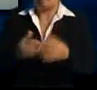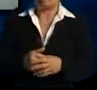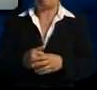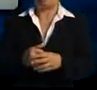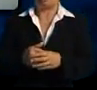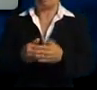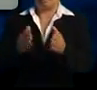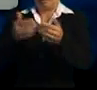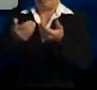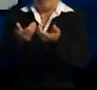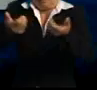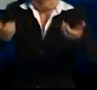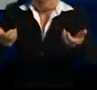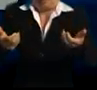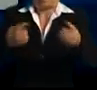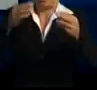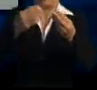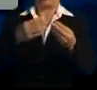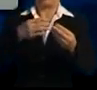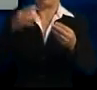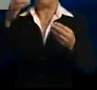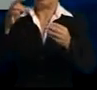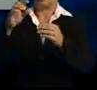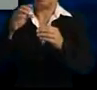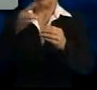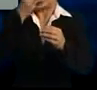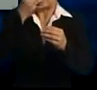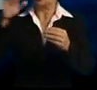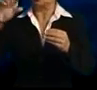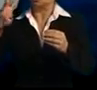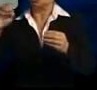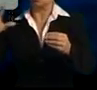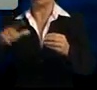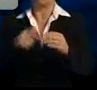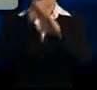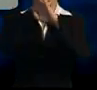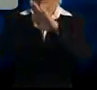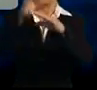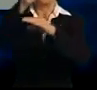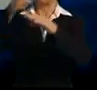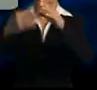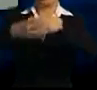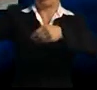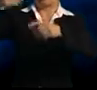The glass wool is also to prevent the oxygen produced from escaping quickly.